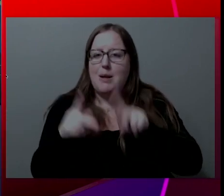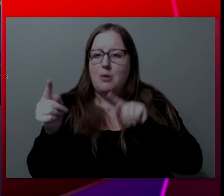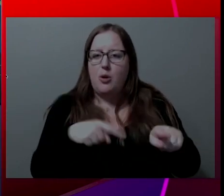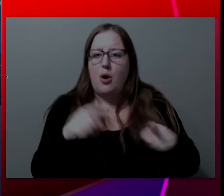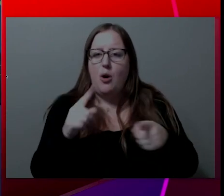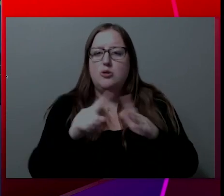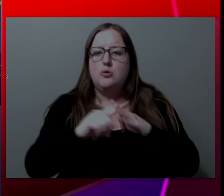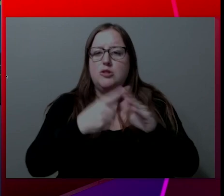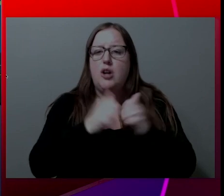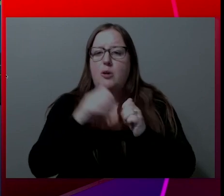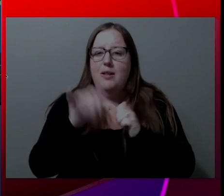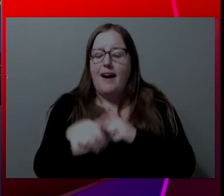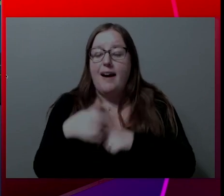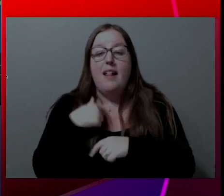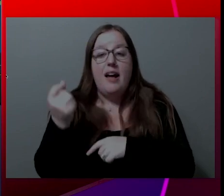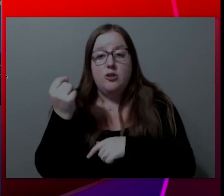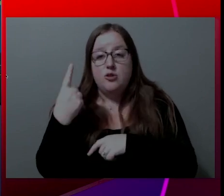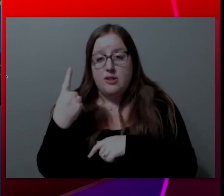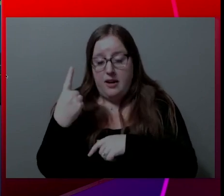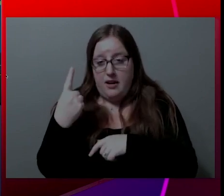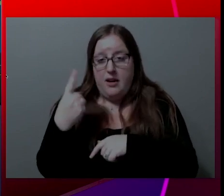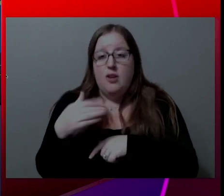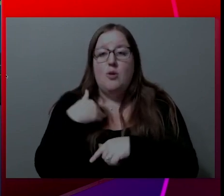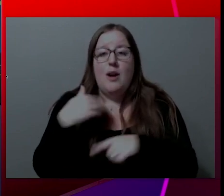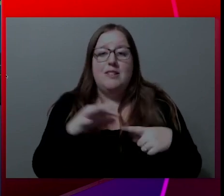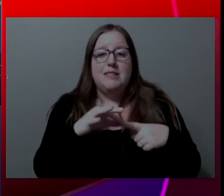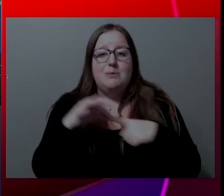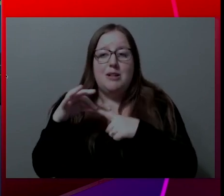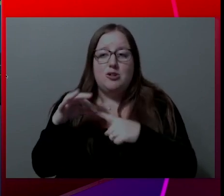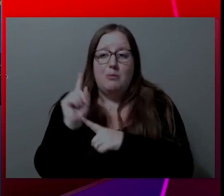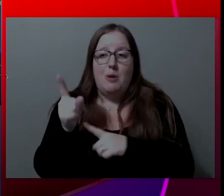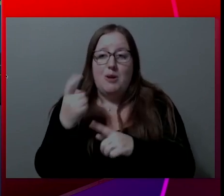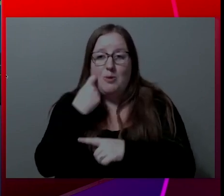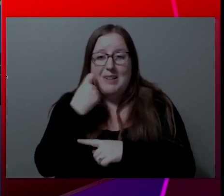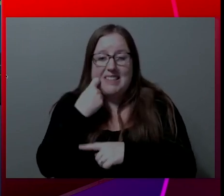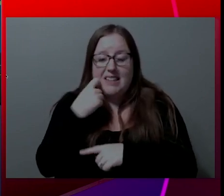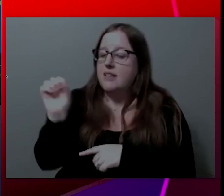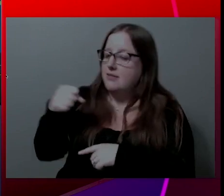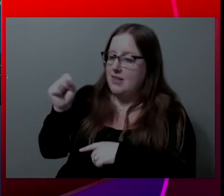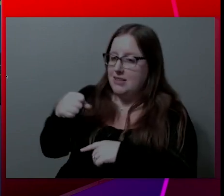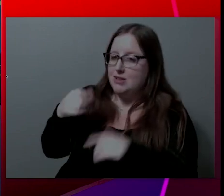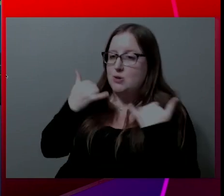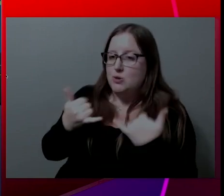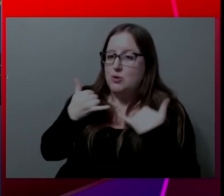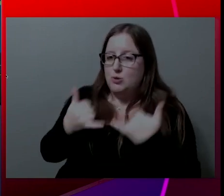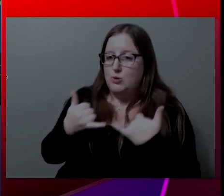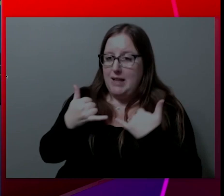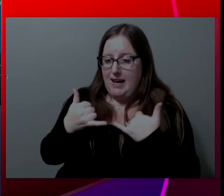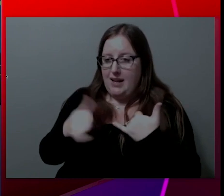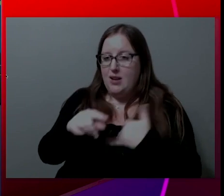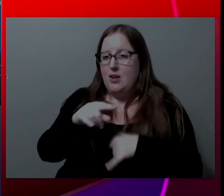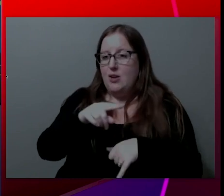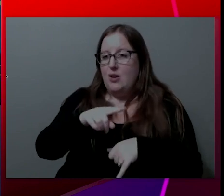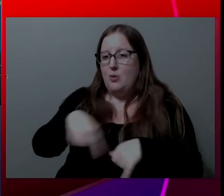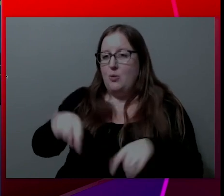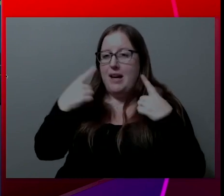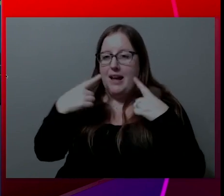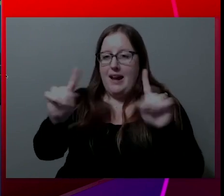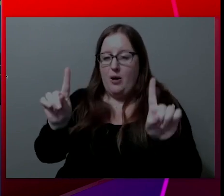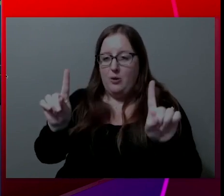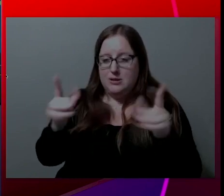And I understand you had a special moment recently. Yeah, so as of today, we were just announced publicly